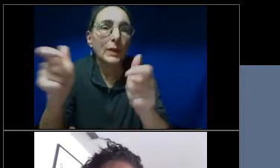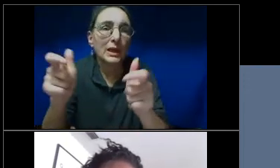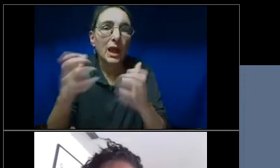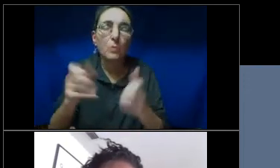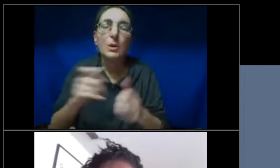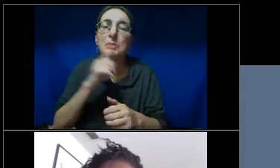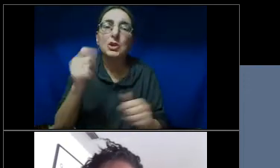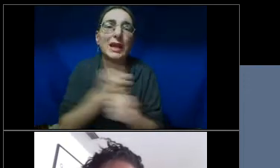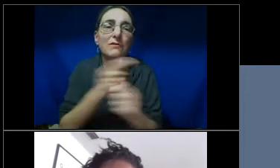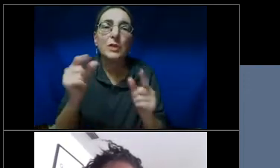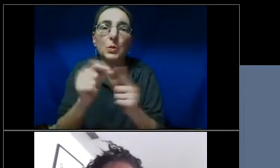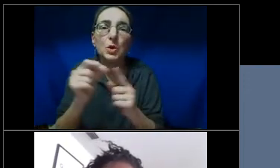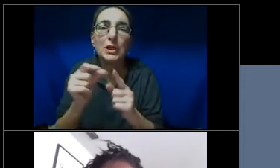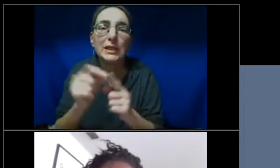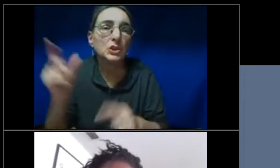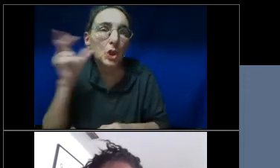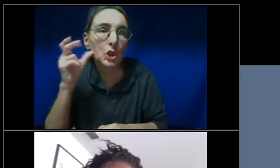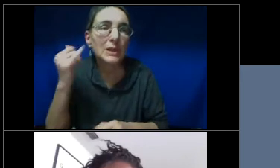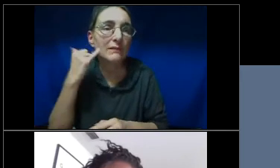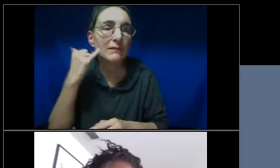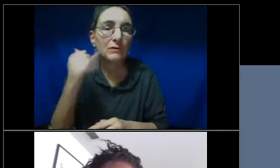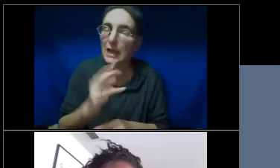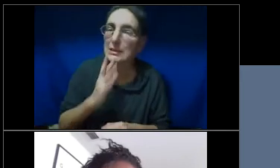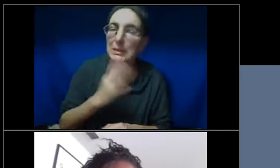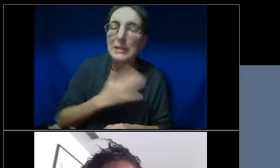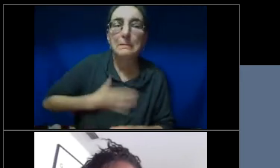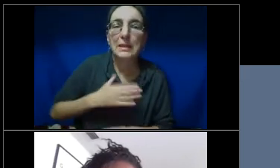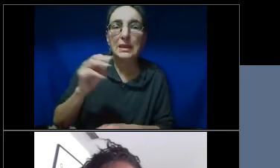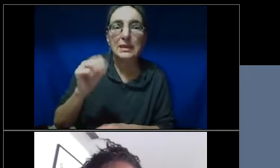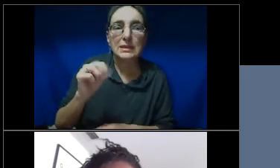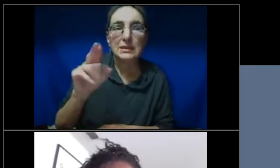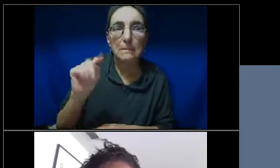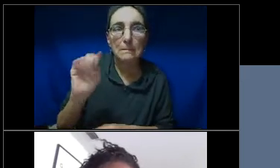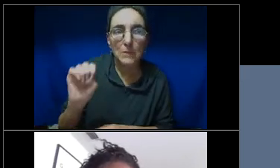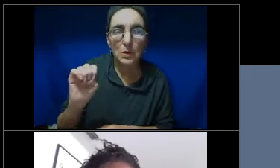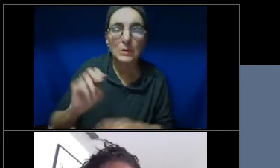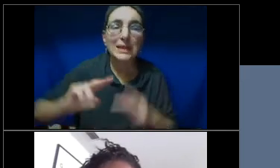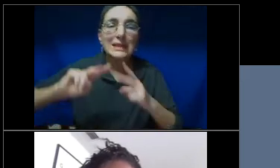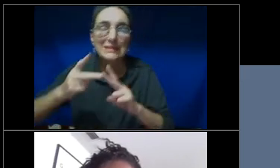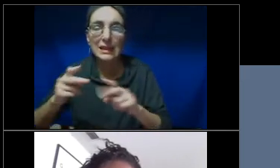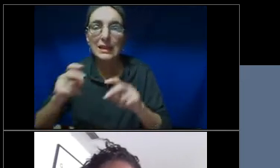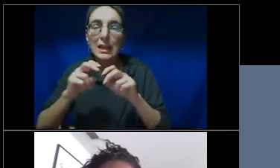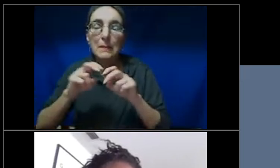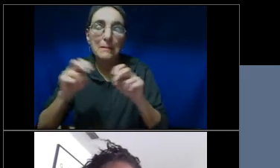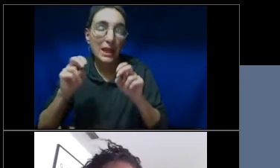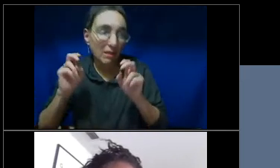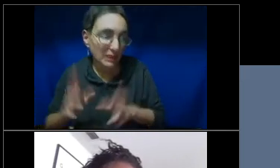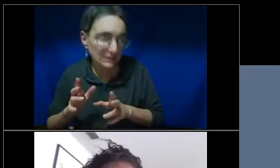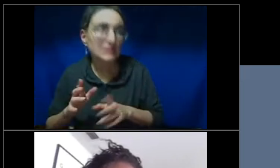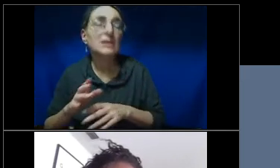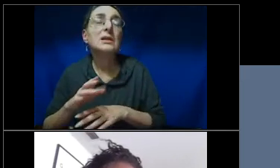you're not speaking, please mute. Second, I want to, do any panelists want to hop in, or me too?